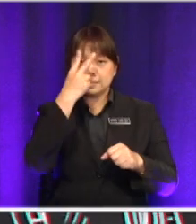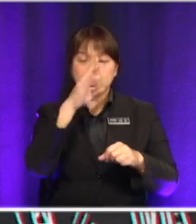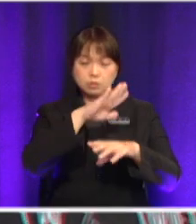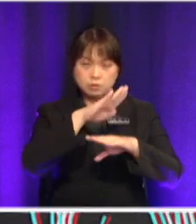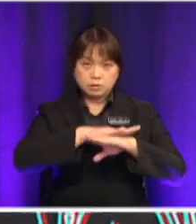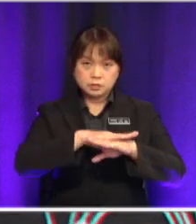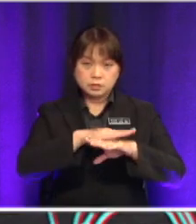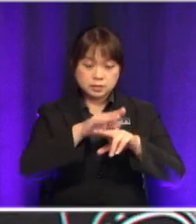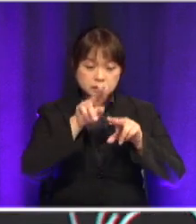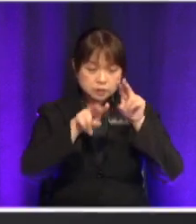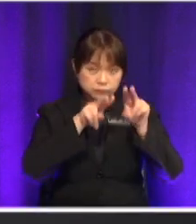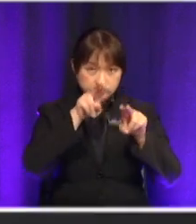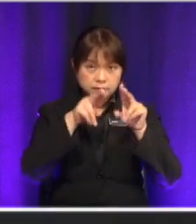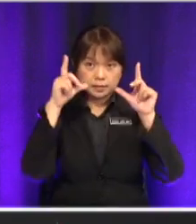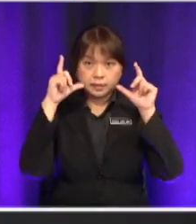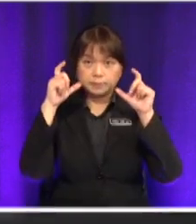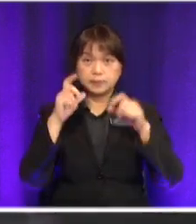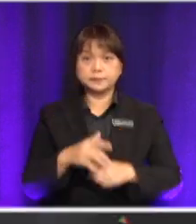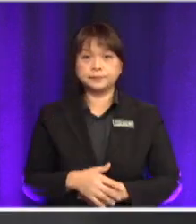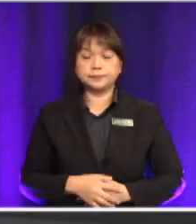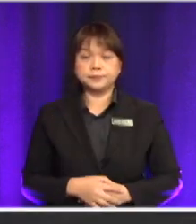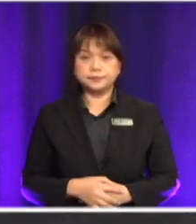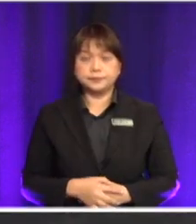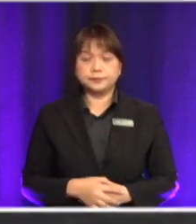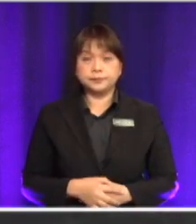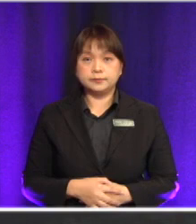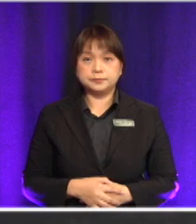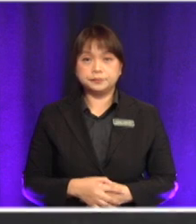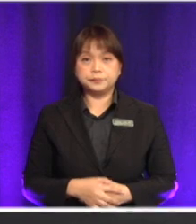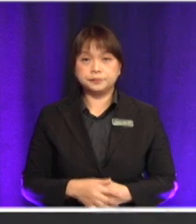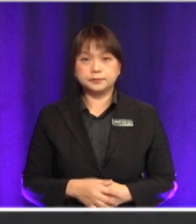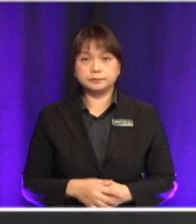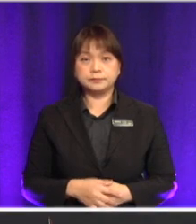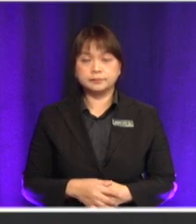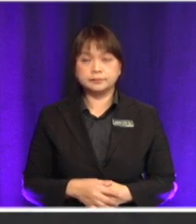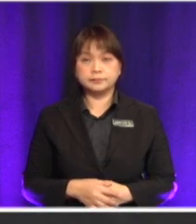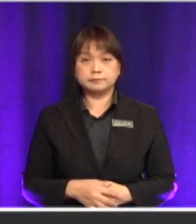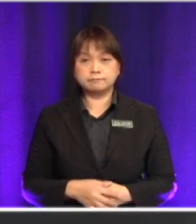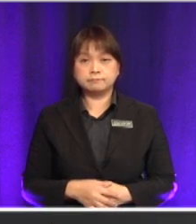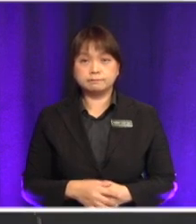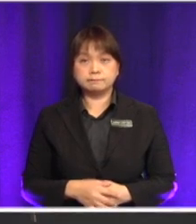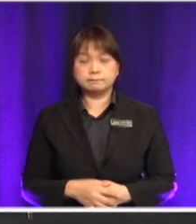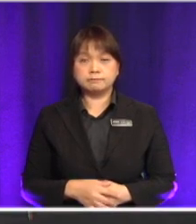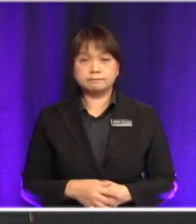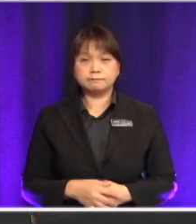class. Okay. All right. Last but not least, Alicia, paragraph 5. This is a continuation from paragraph 4. All